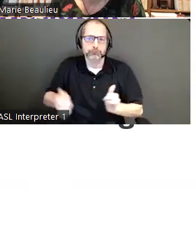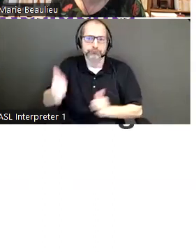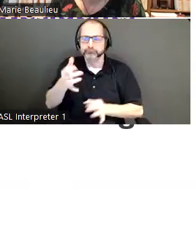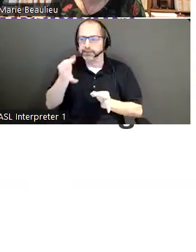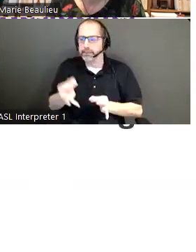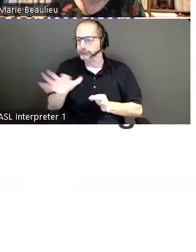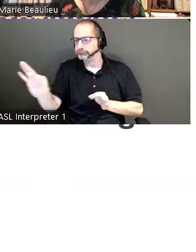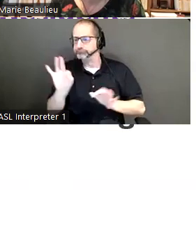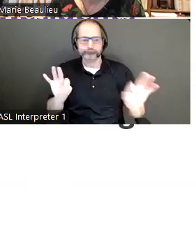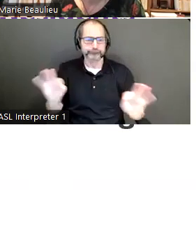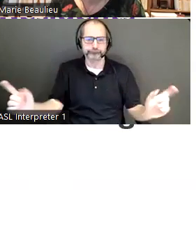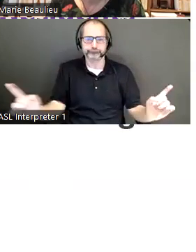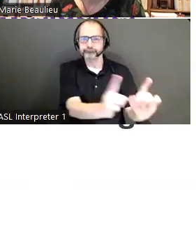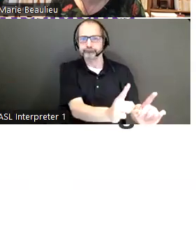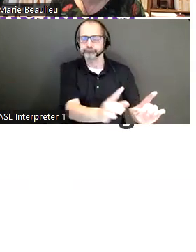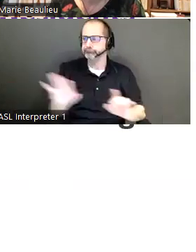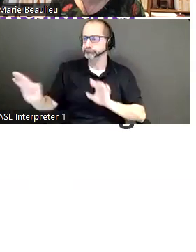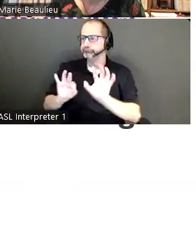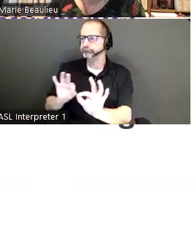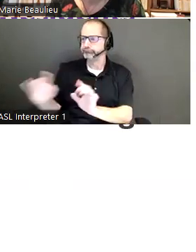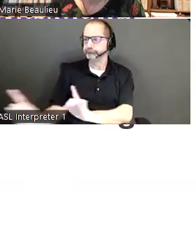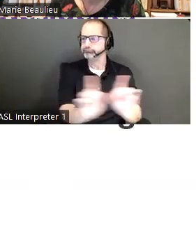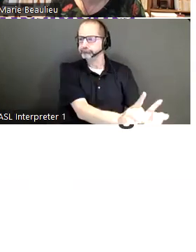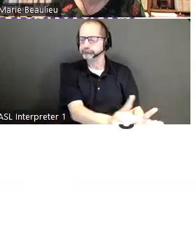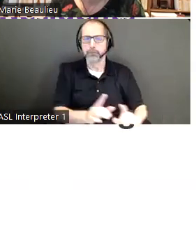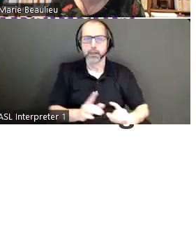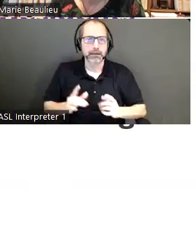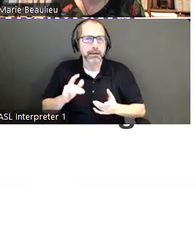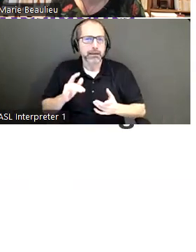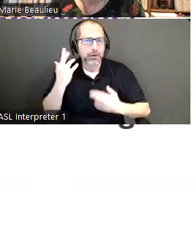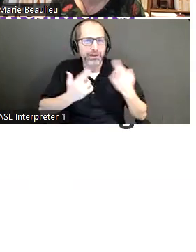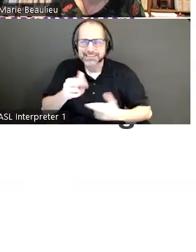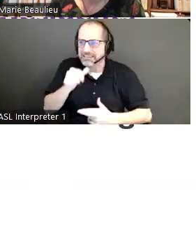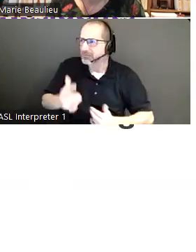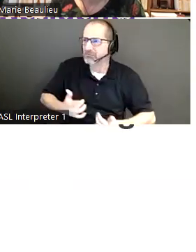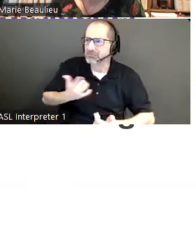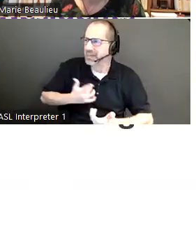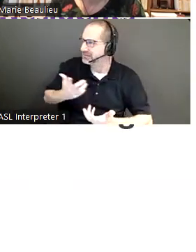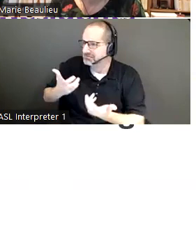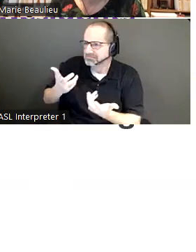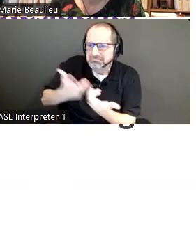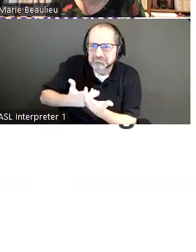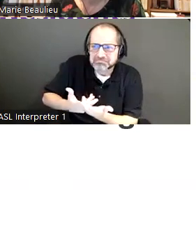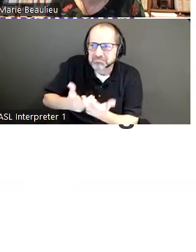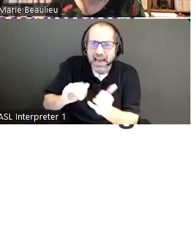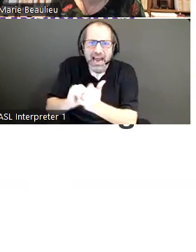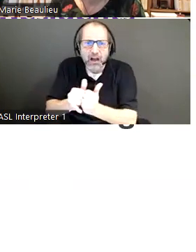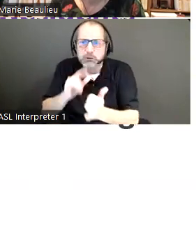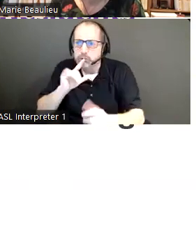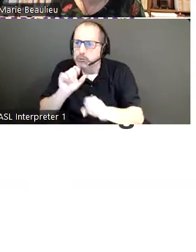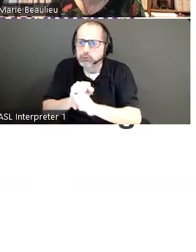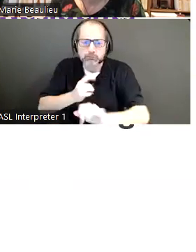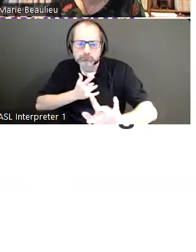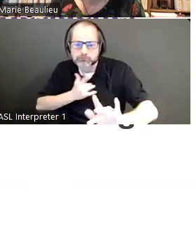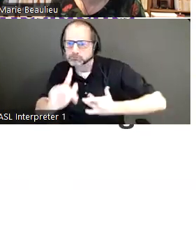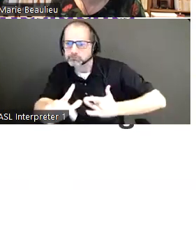they noted that this is not enough to create a sense of belonging, neither to help people create connection with